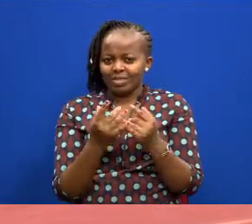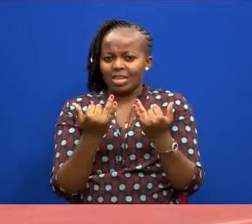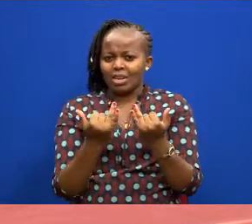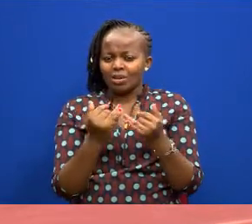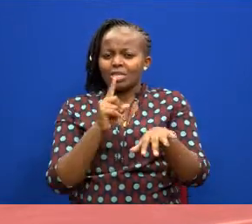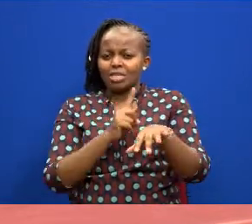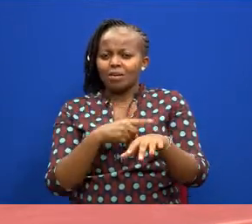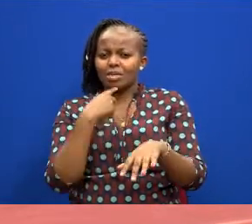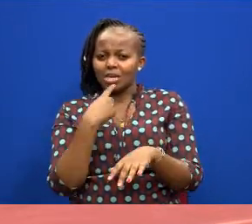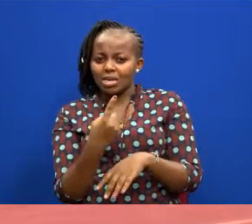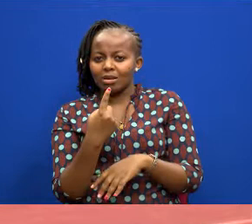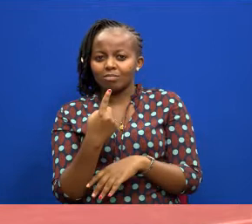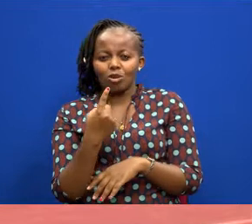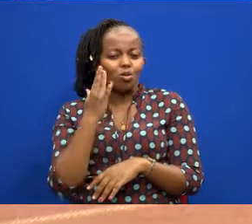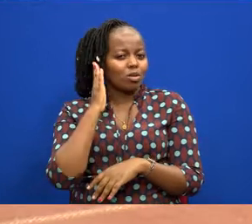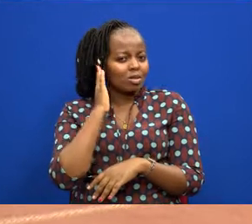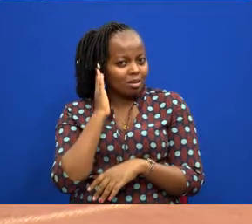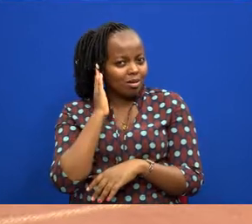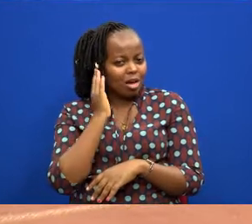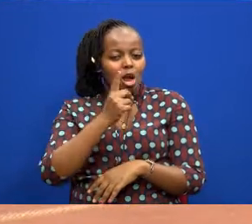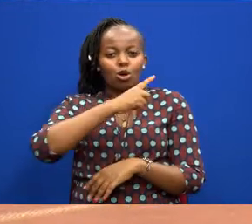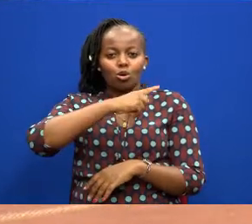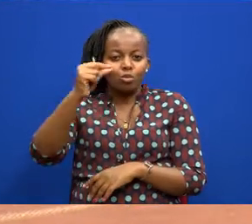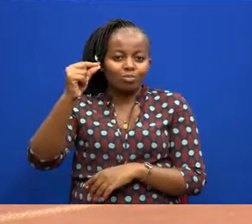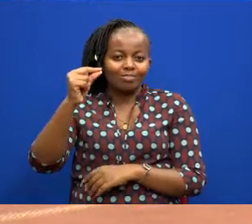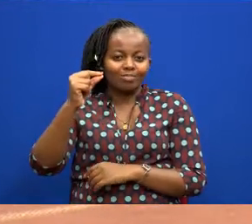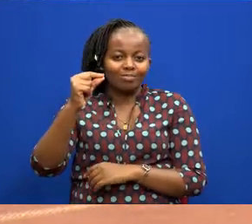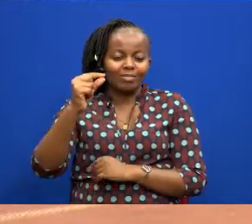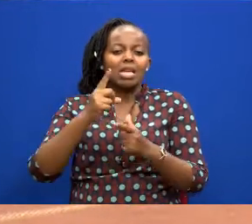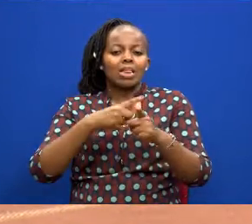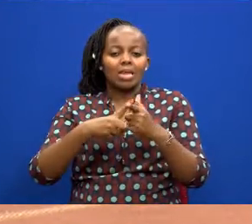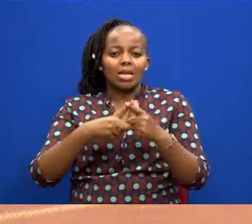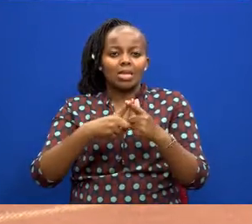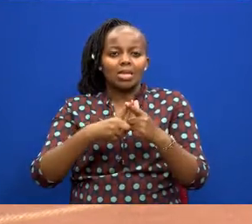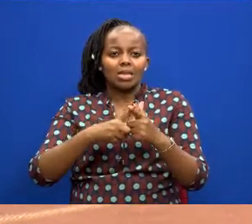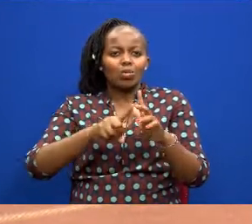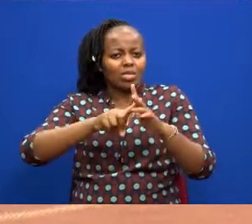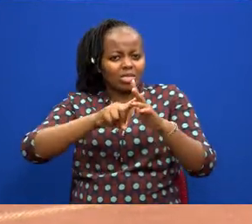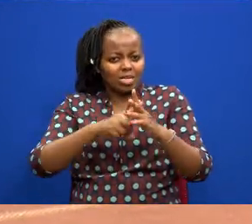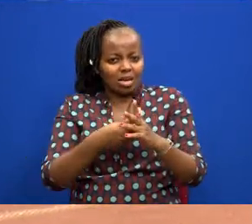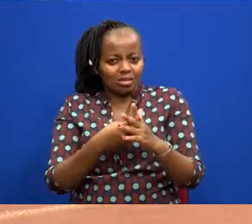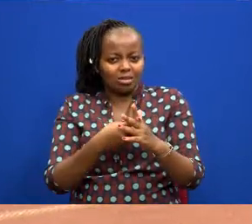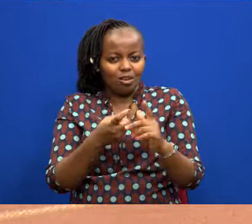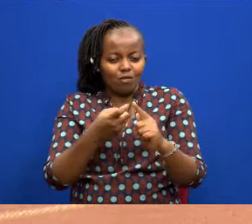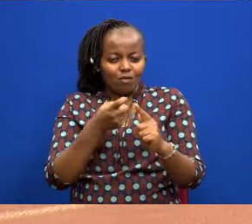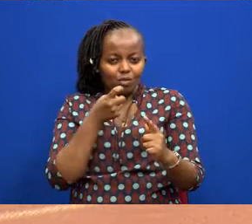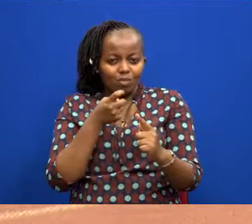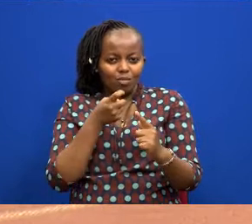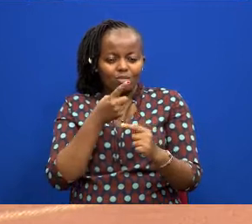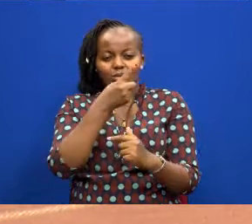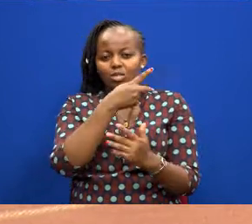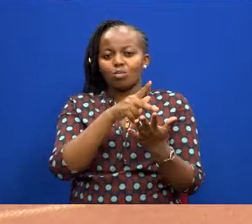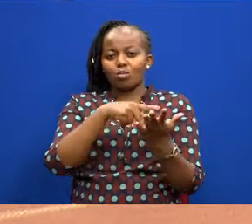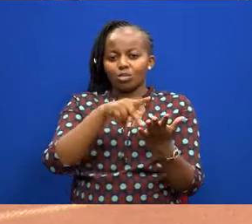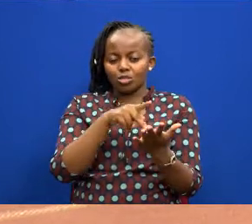As soon as they hear the command go, they will start from a leaning forward position